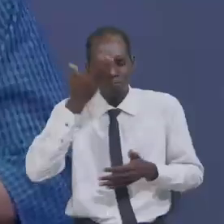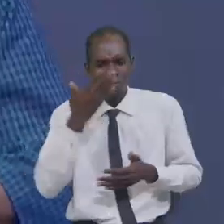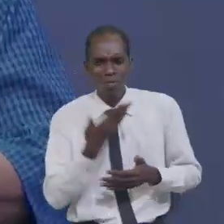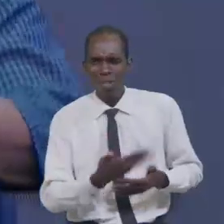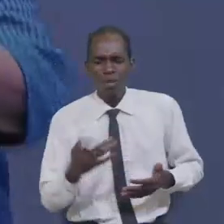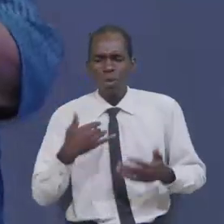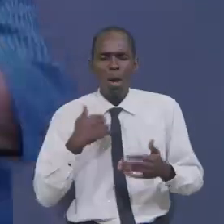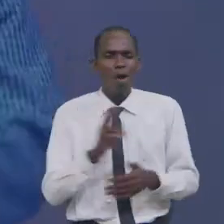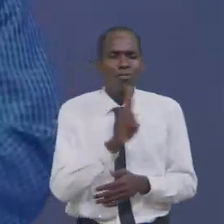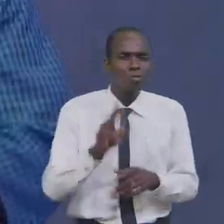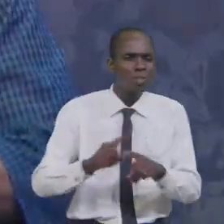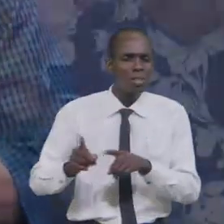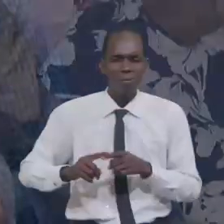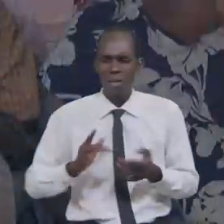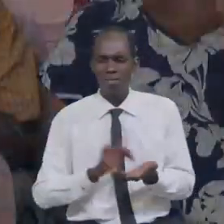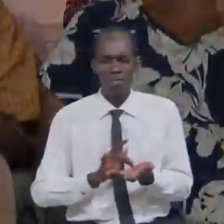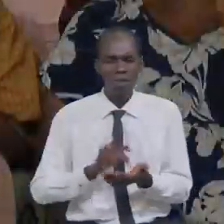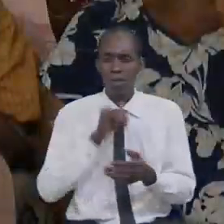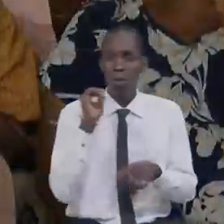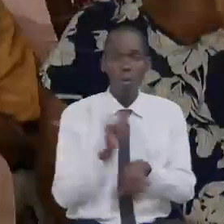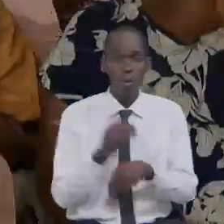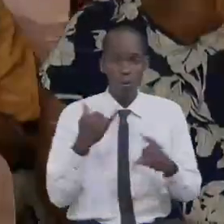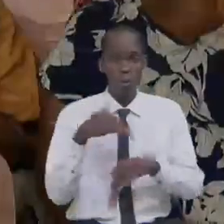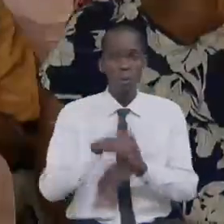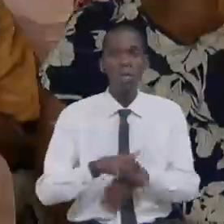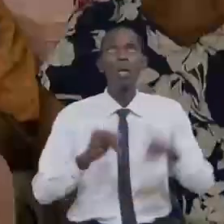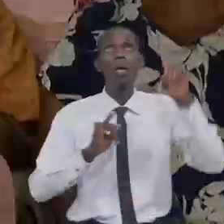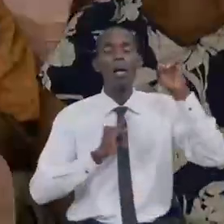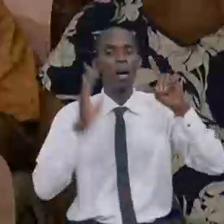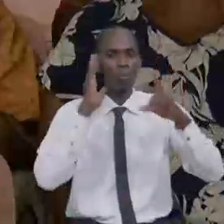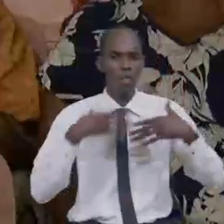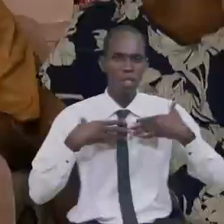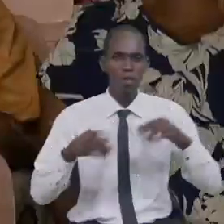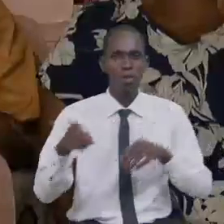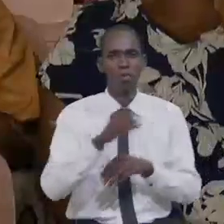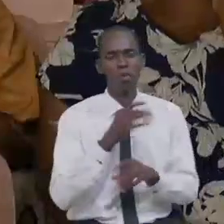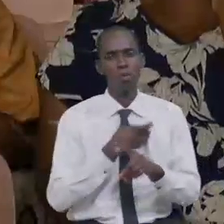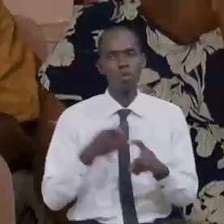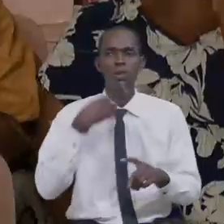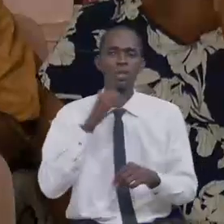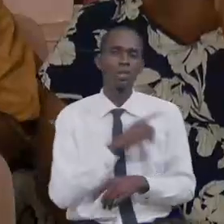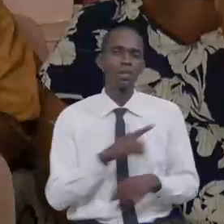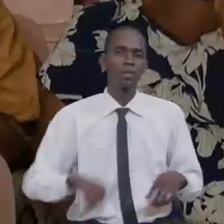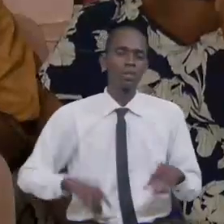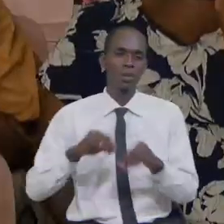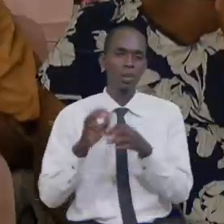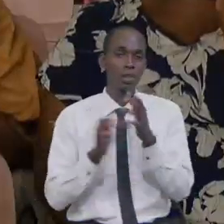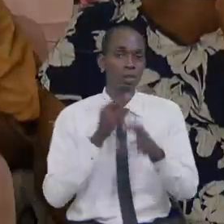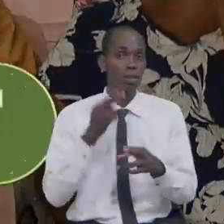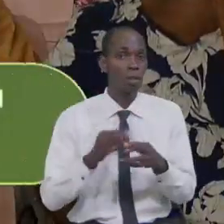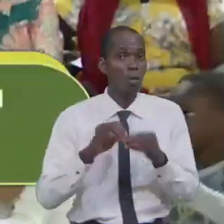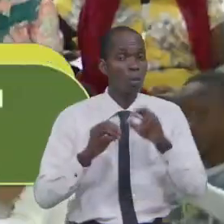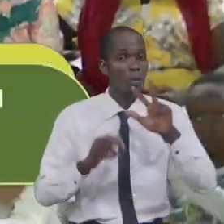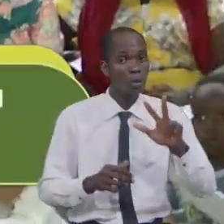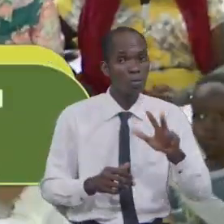or whatever, tonight I will heal you of your wound, says the Lord. Then at number three now, I